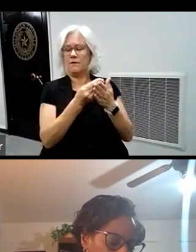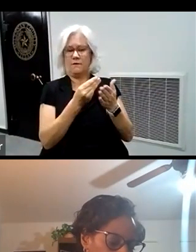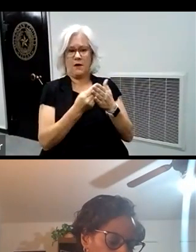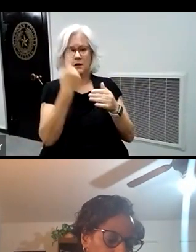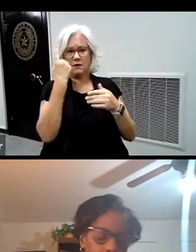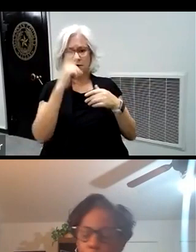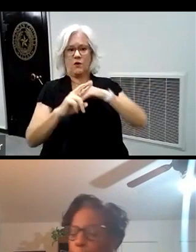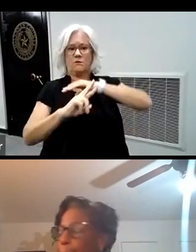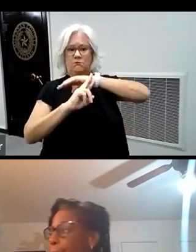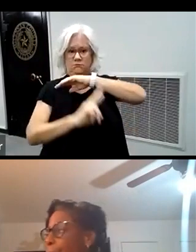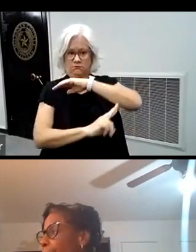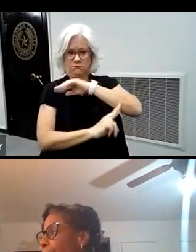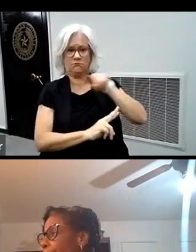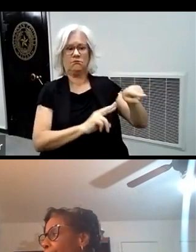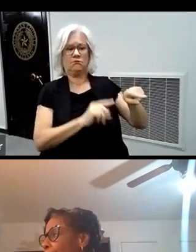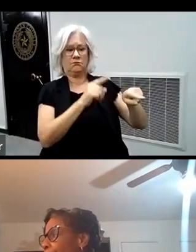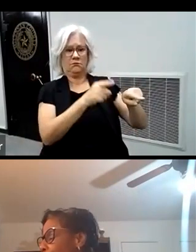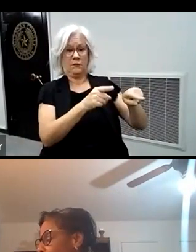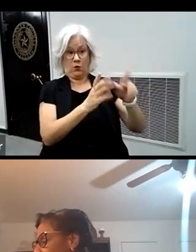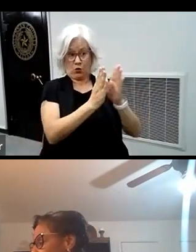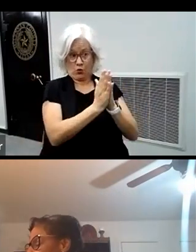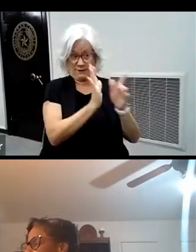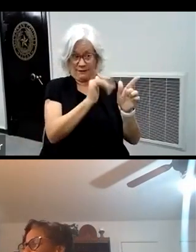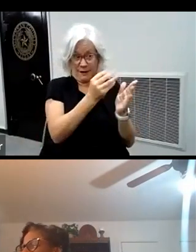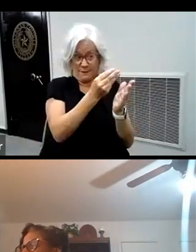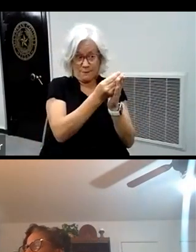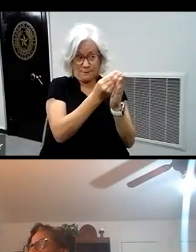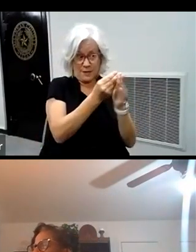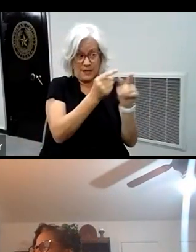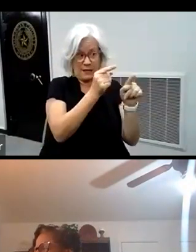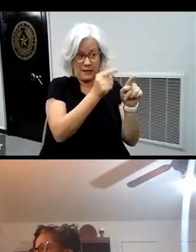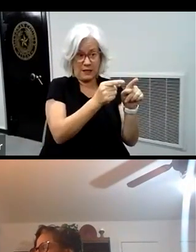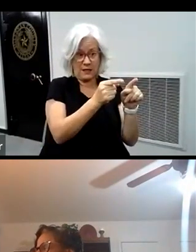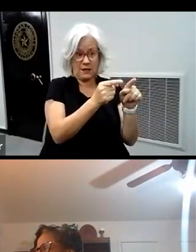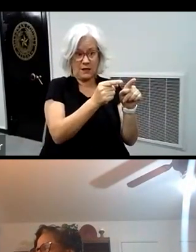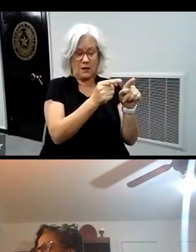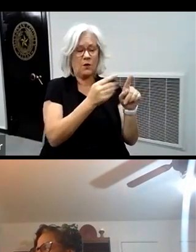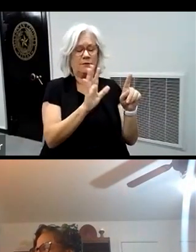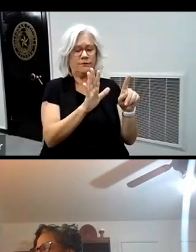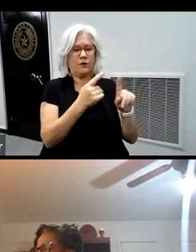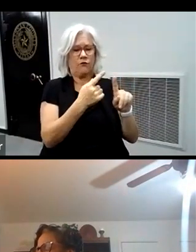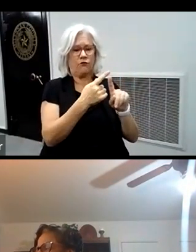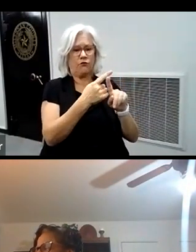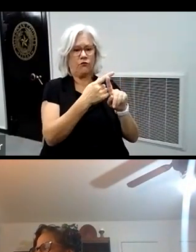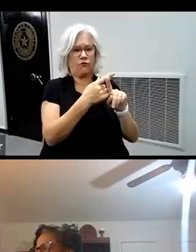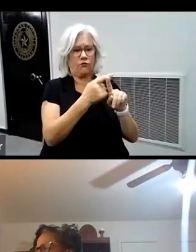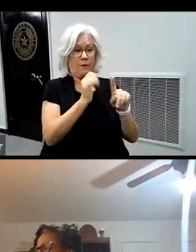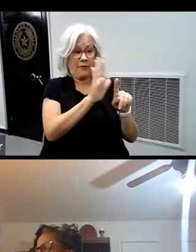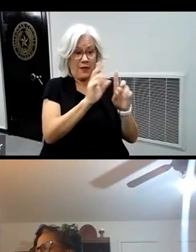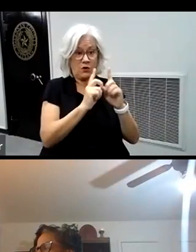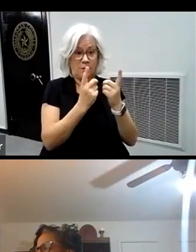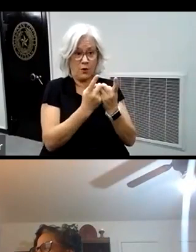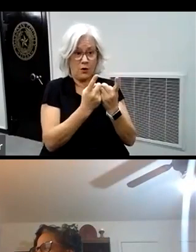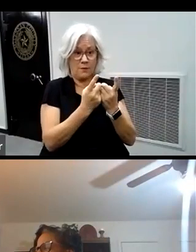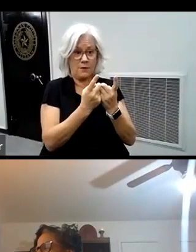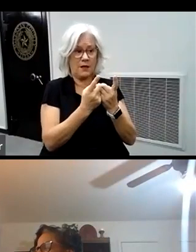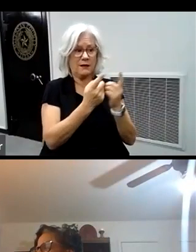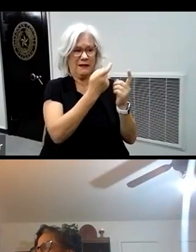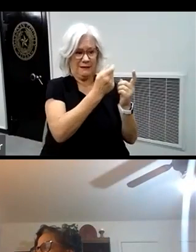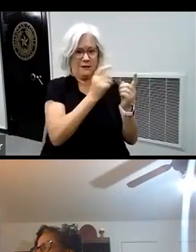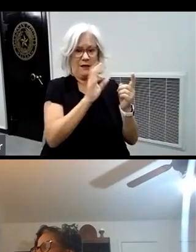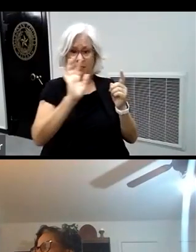Precinct 4, and the request is to move within, from a portion from their department and also a portion